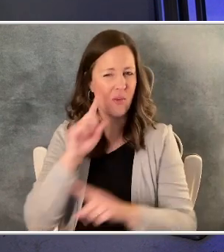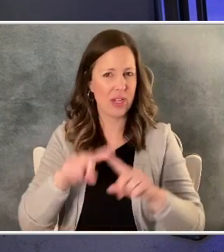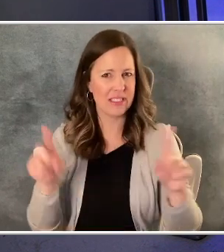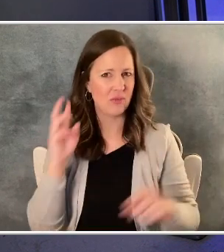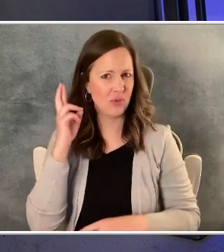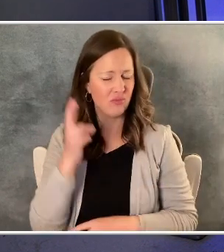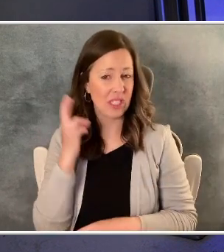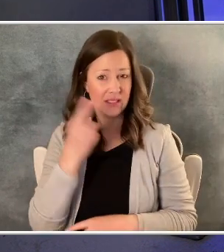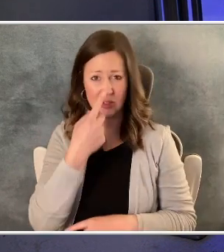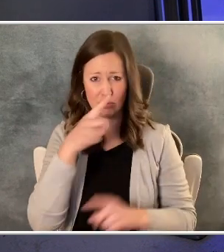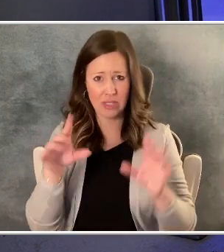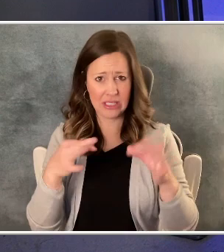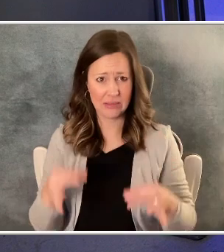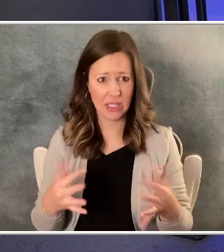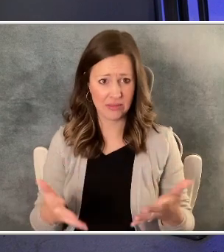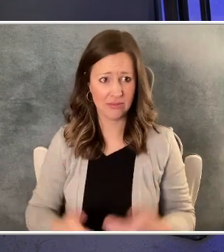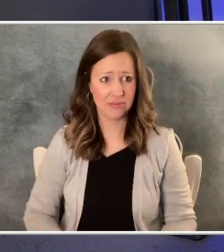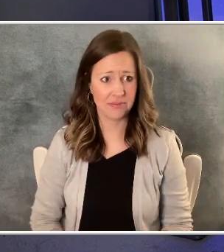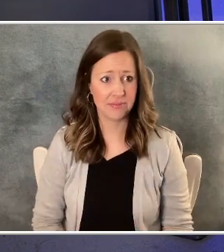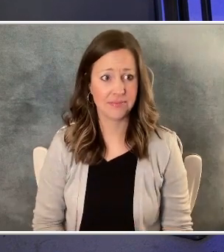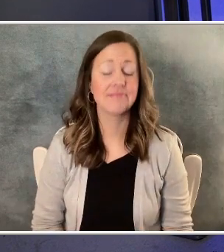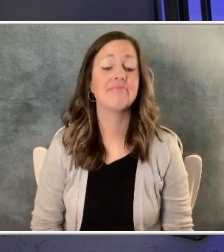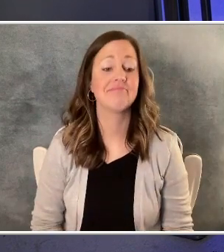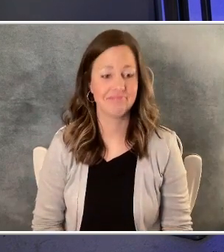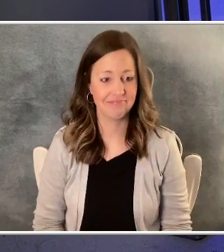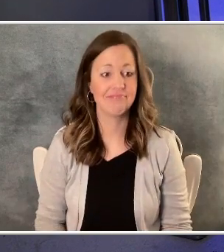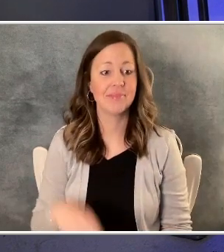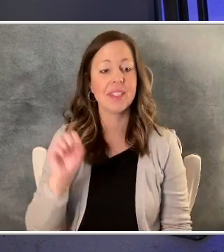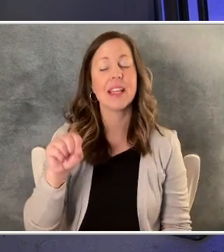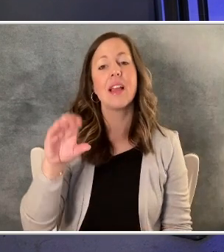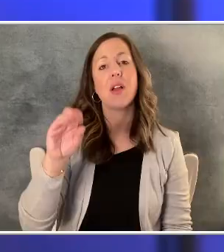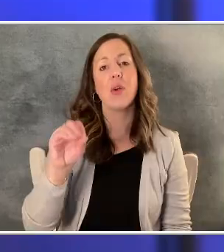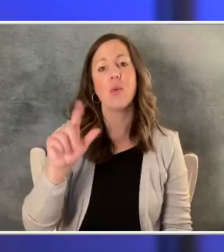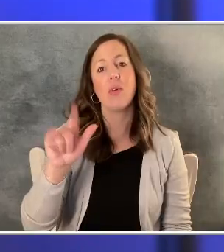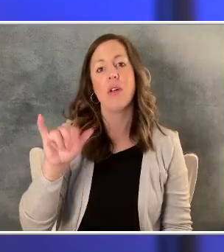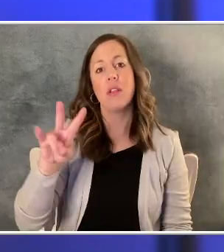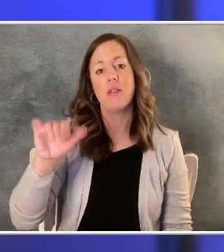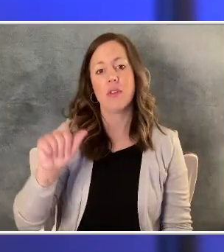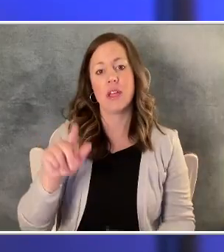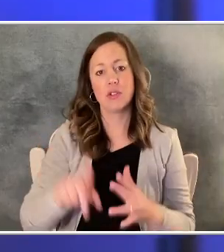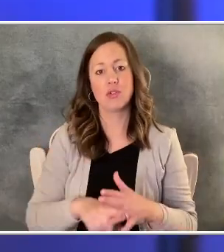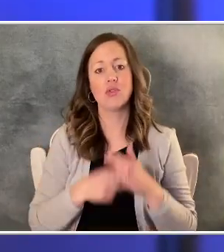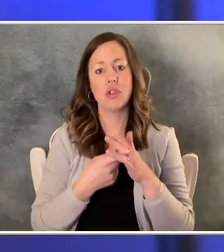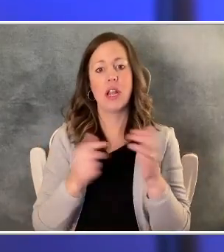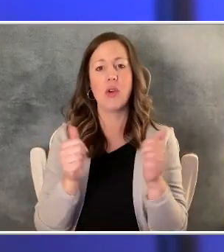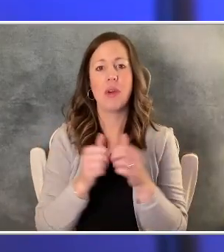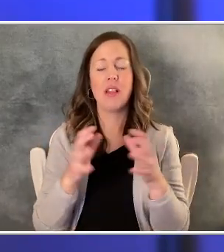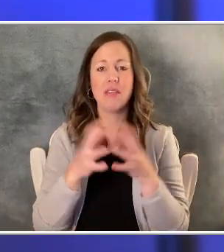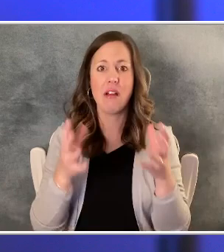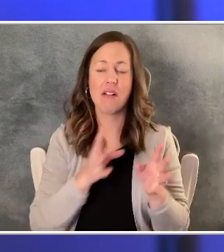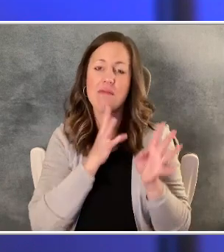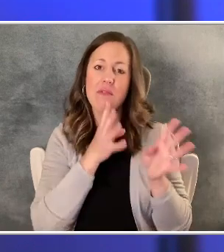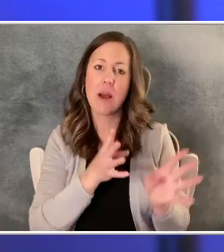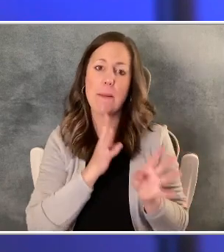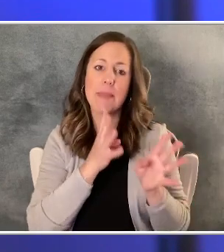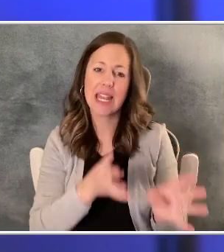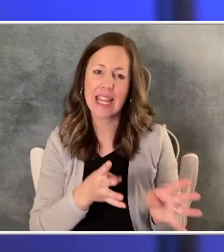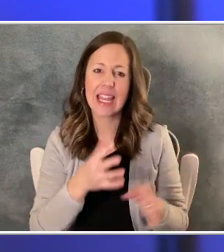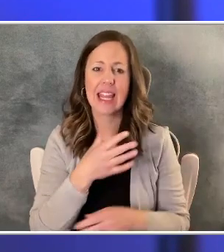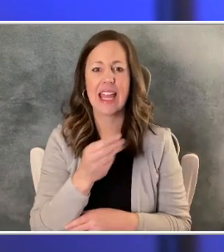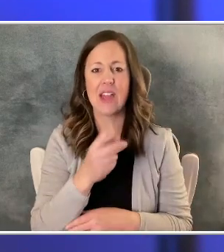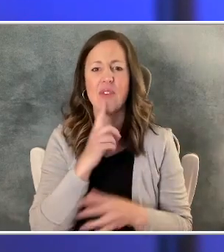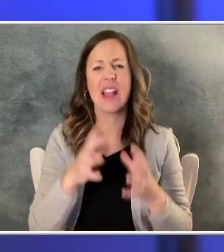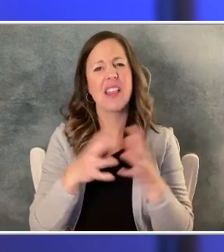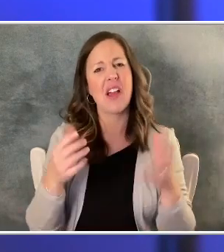about that. Yeah, so Olivia started out with a lot of vomiting and a lot of GI